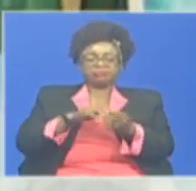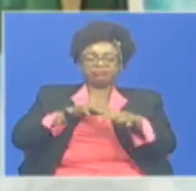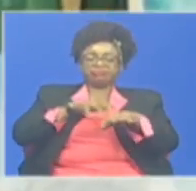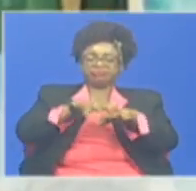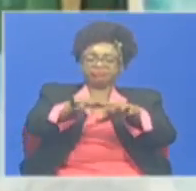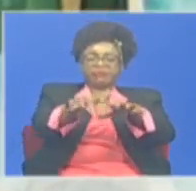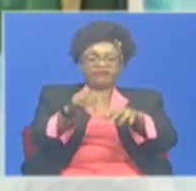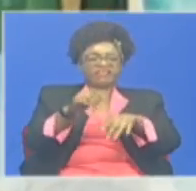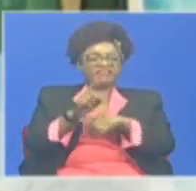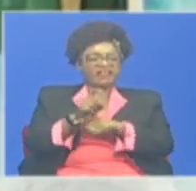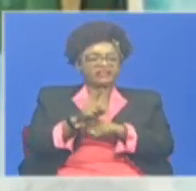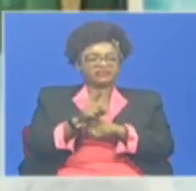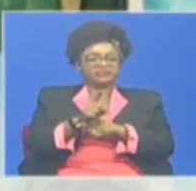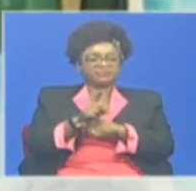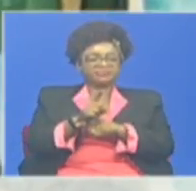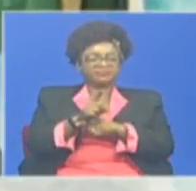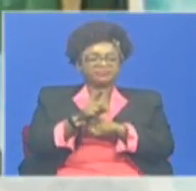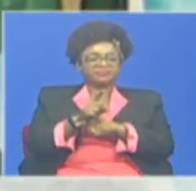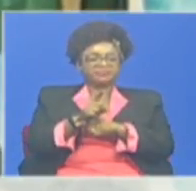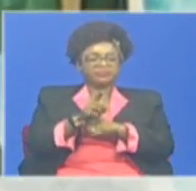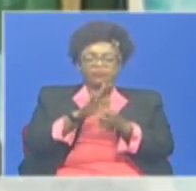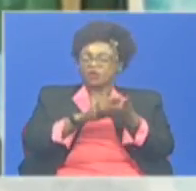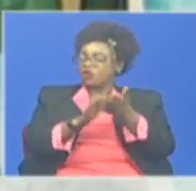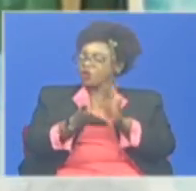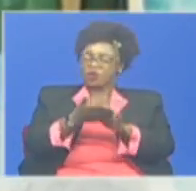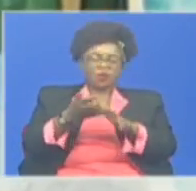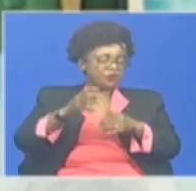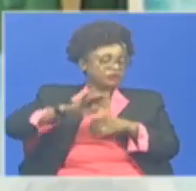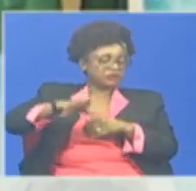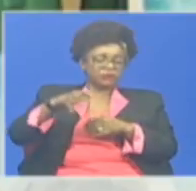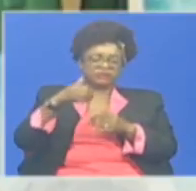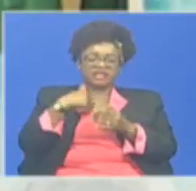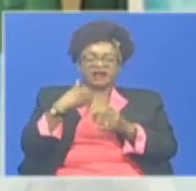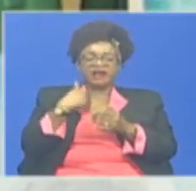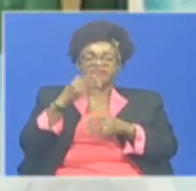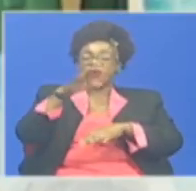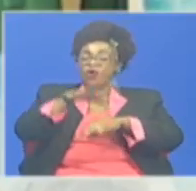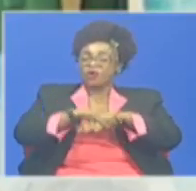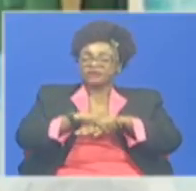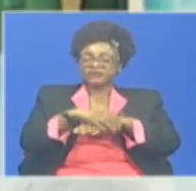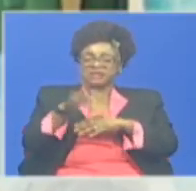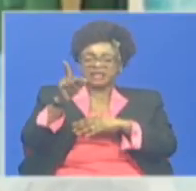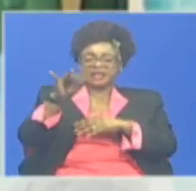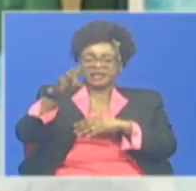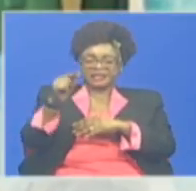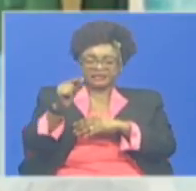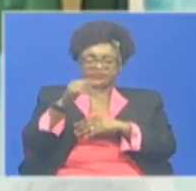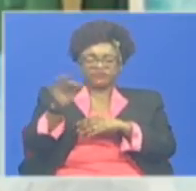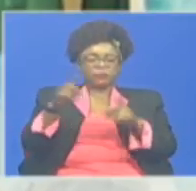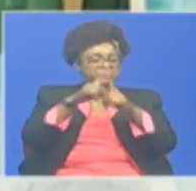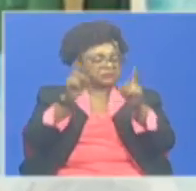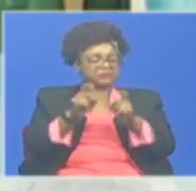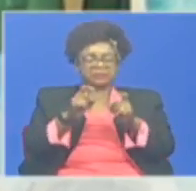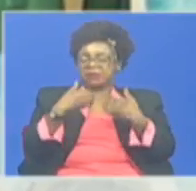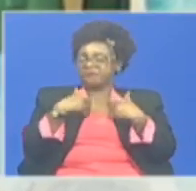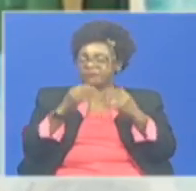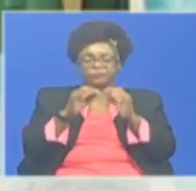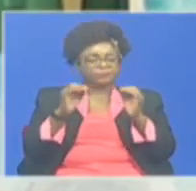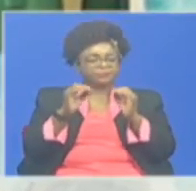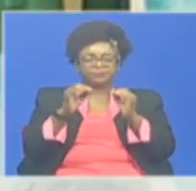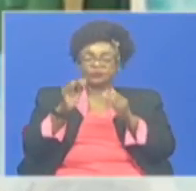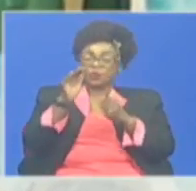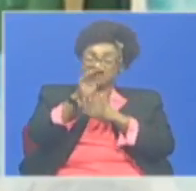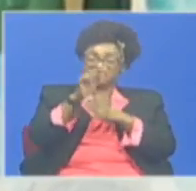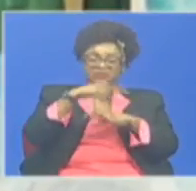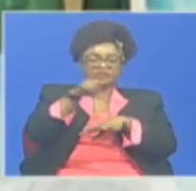No county has received sample collection kits or testing kits. We urge the national